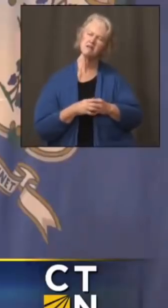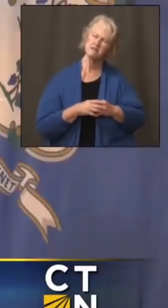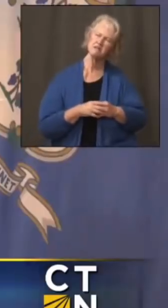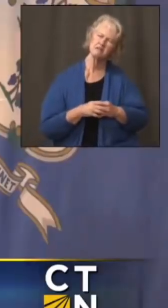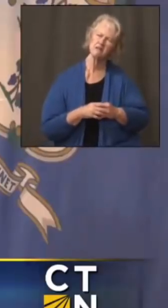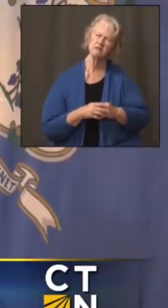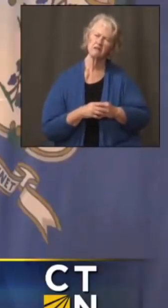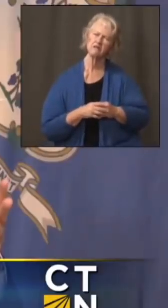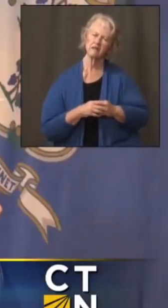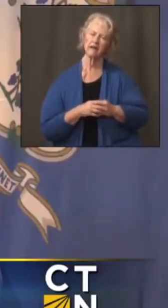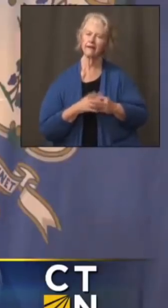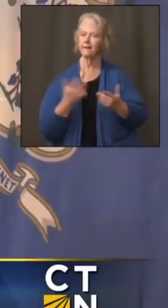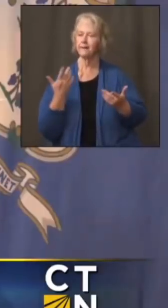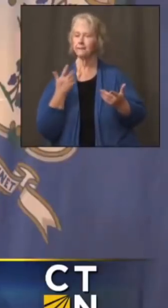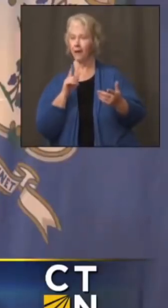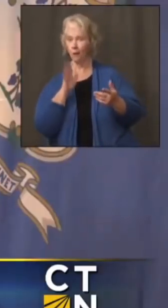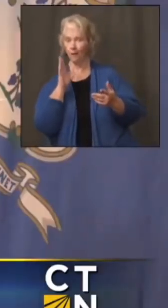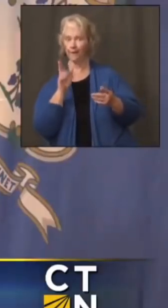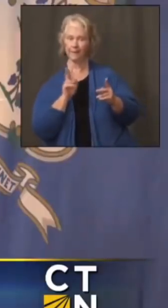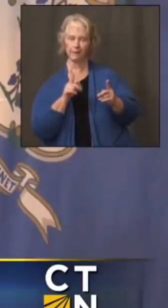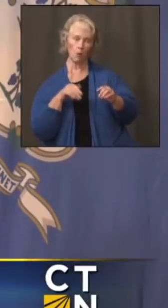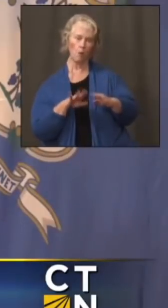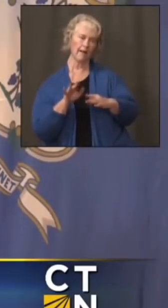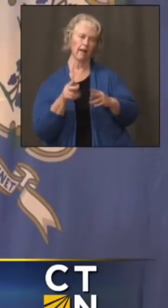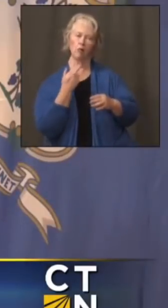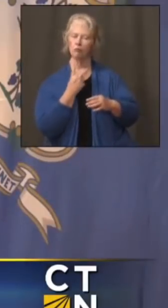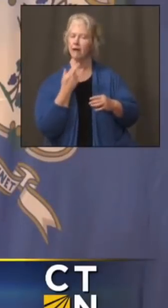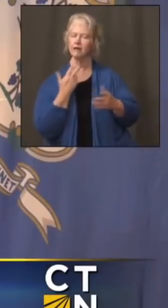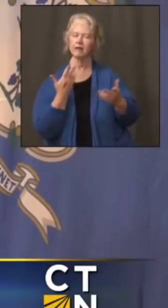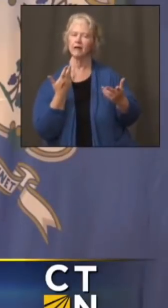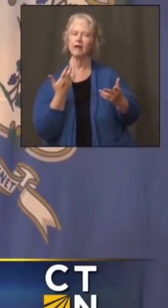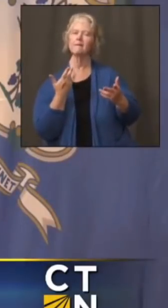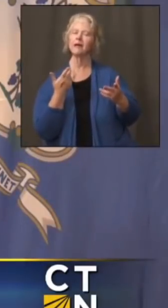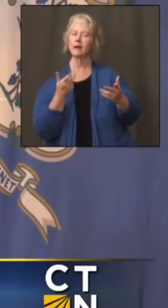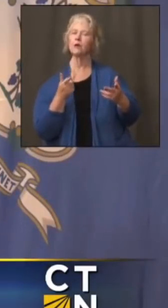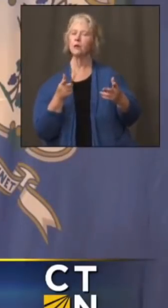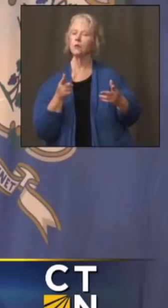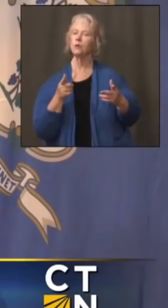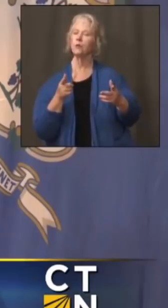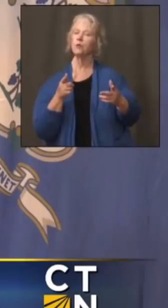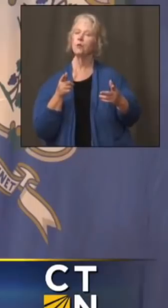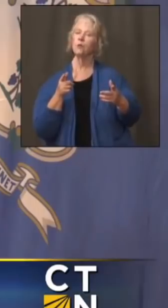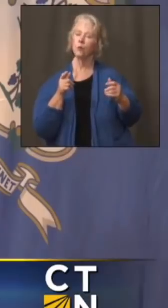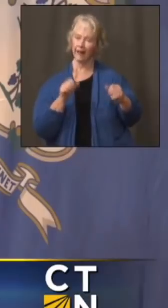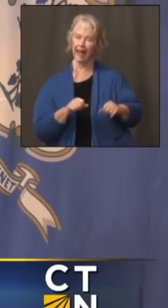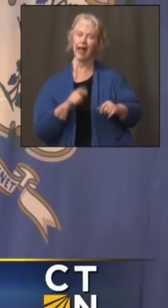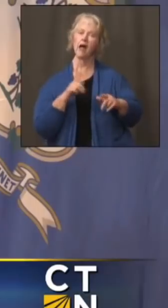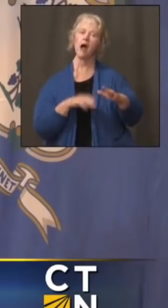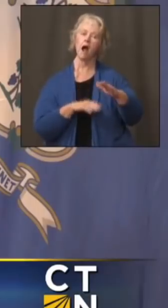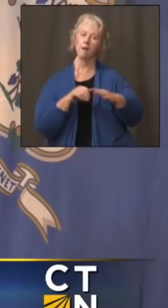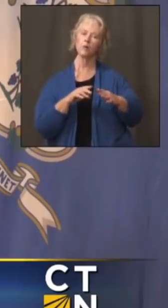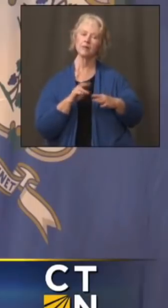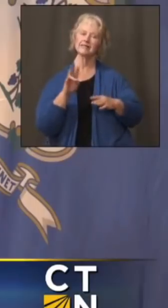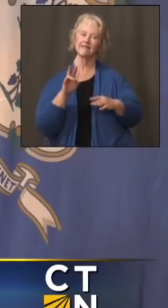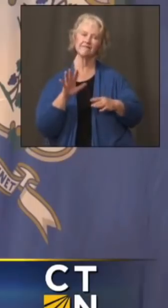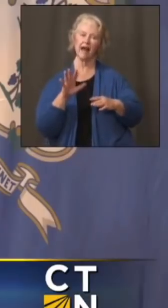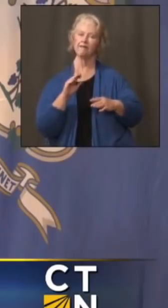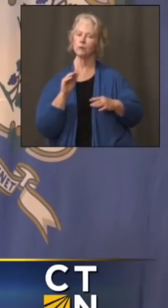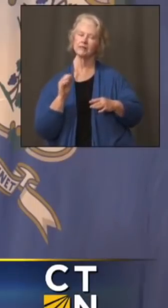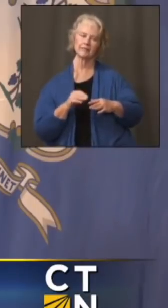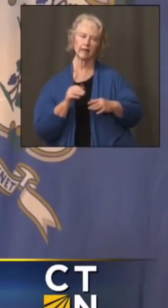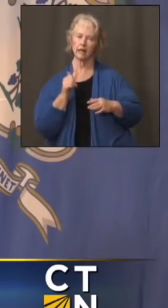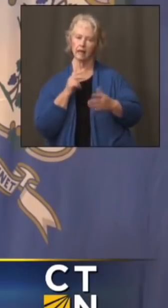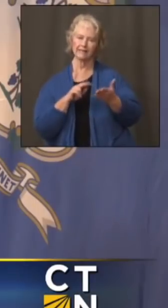Whether anybody goes into the restaurants right now, just because you're allowed to be at 75% doesn't mean you got more than